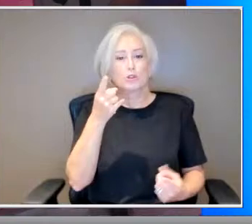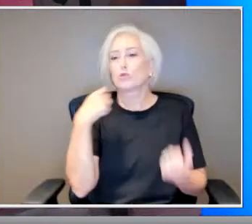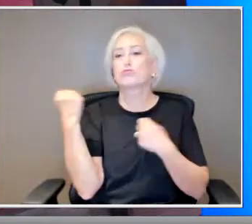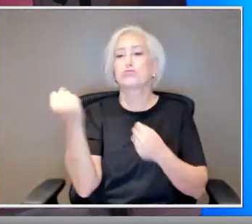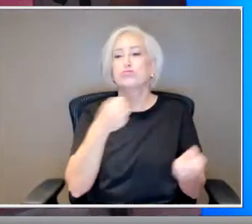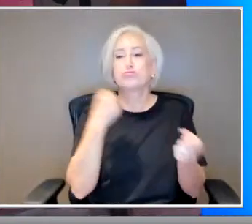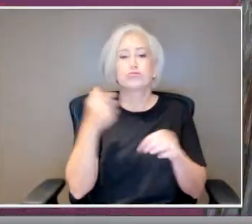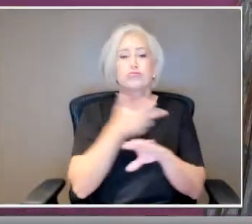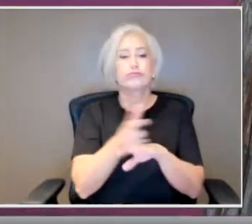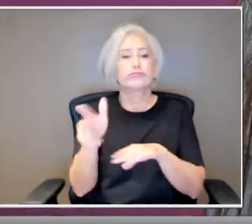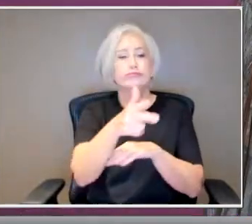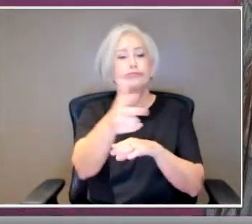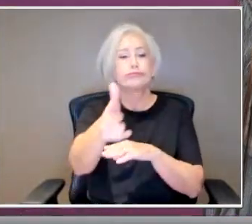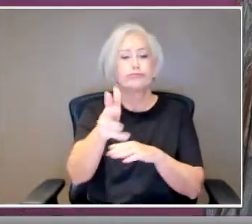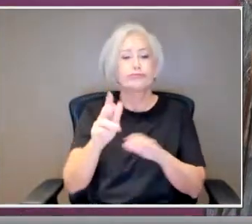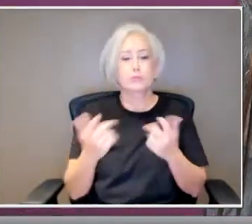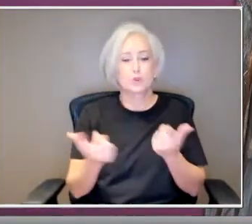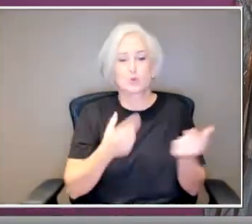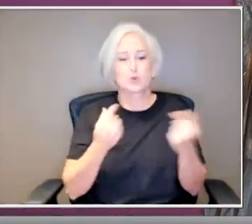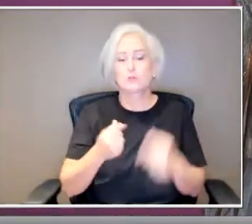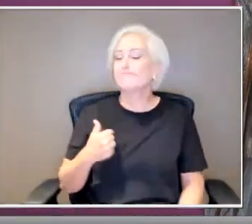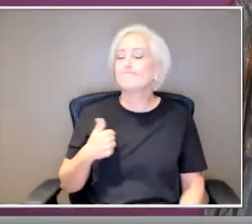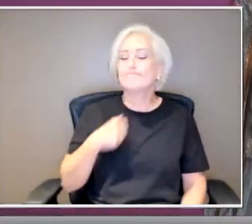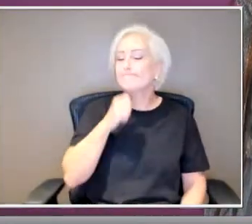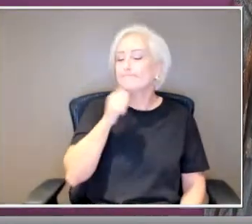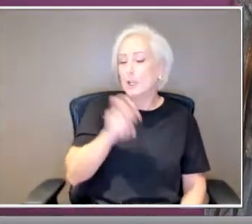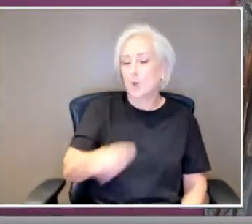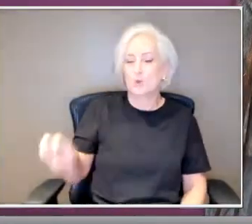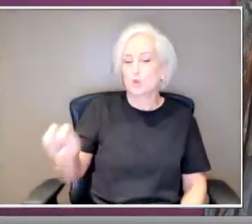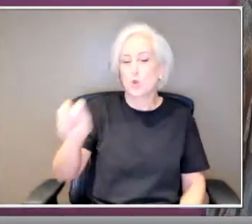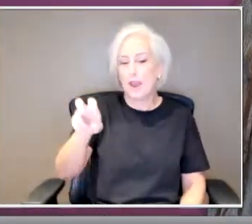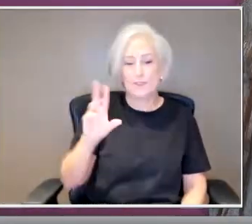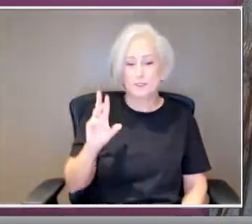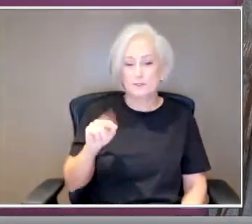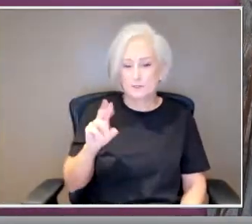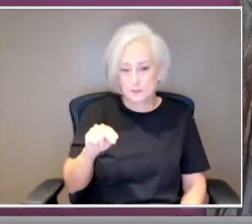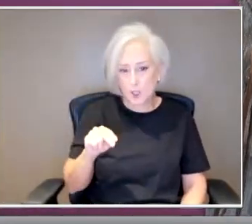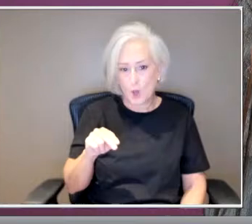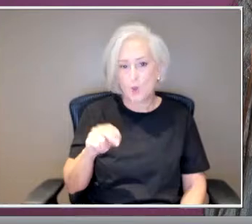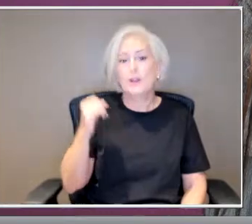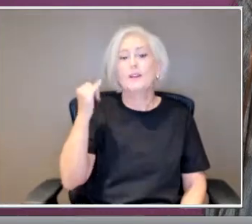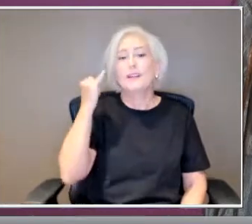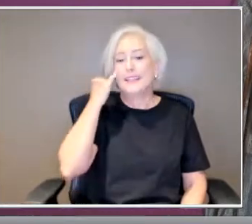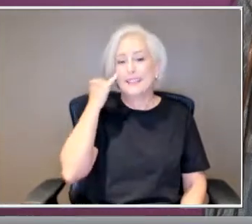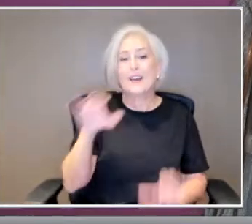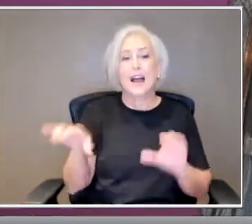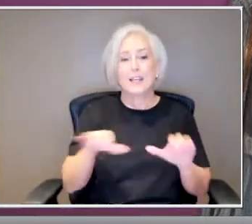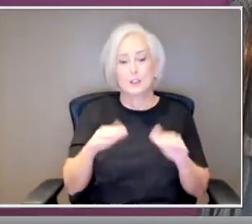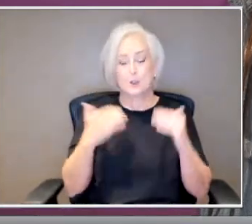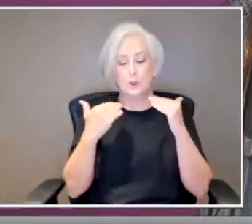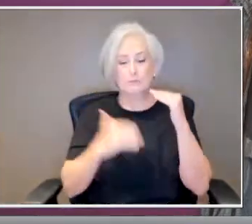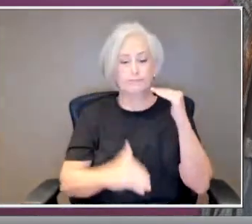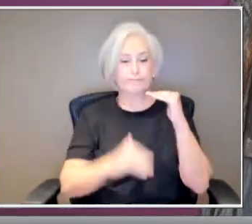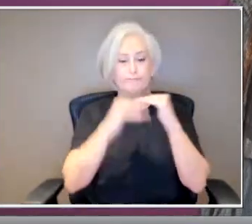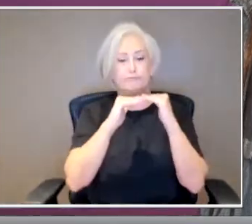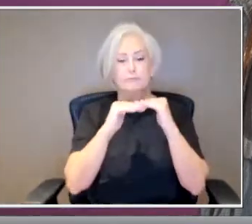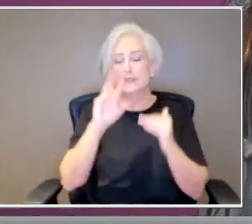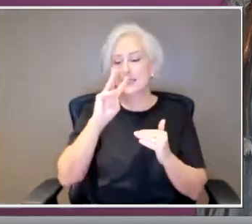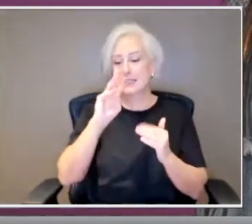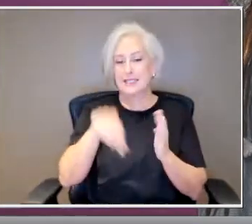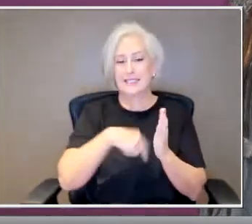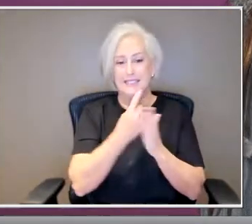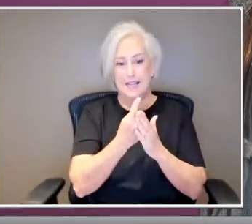work? So I don't travel. Okay. I don't. And if I do, no further than 6 hours. So that's my